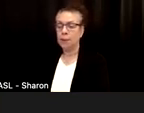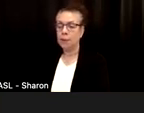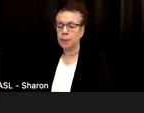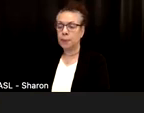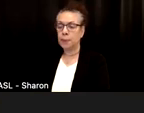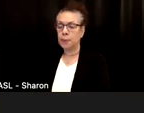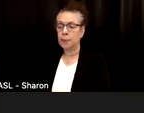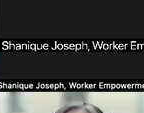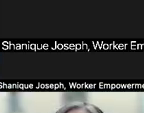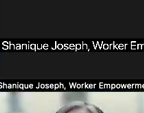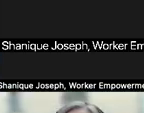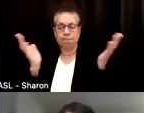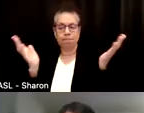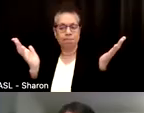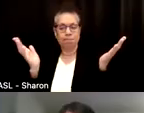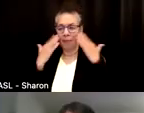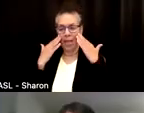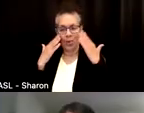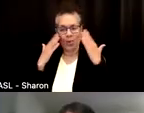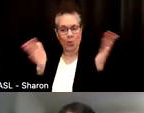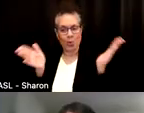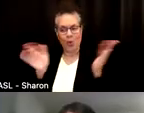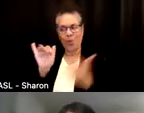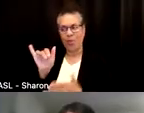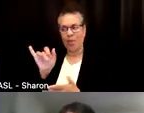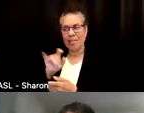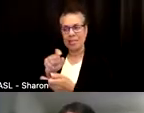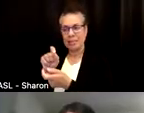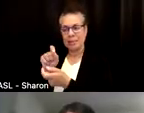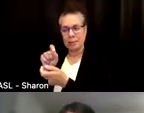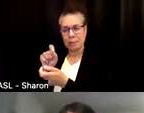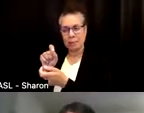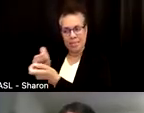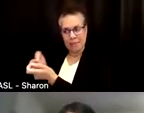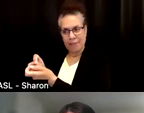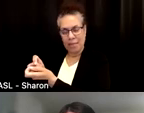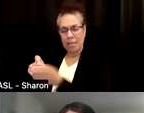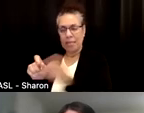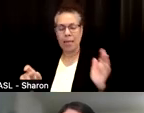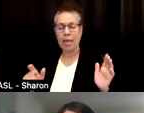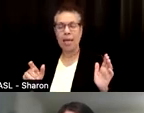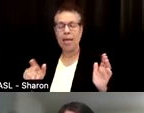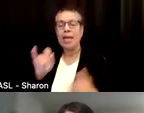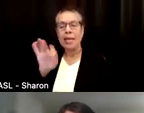I don't know that I can answer it. It's pretty specific and narrow. But I don't think